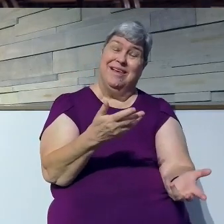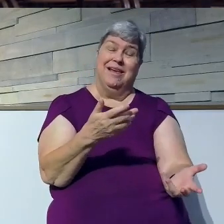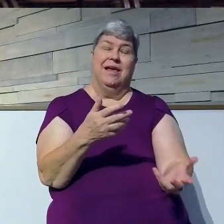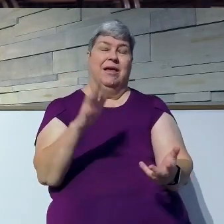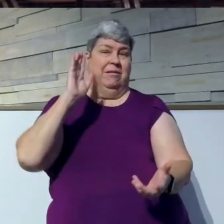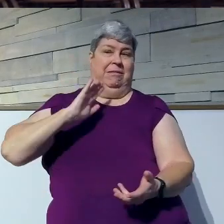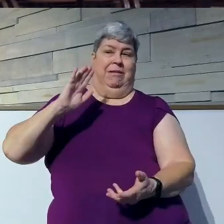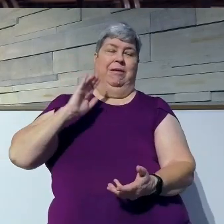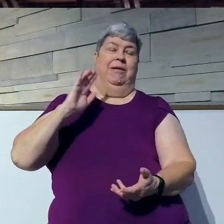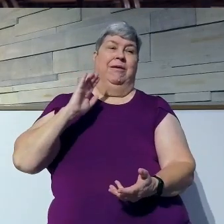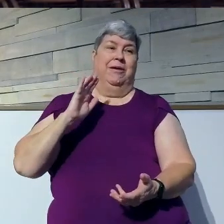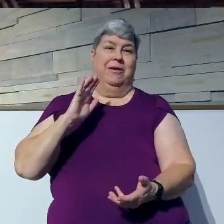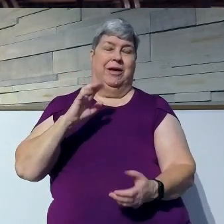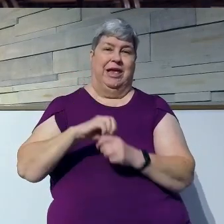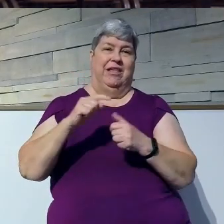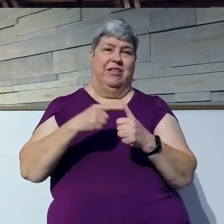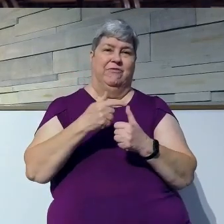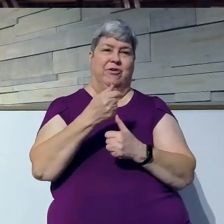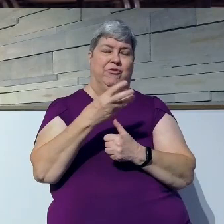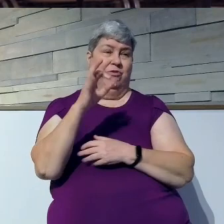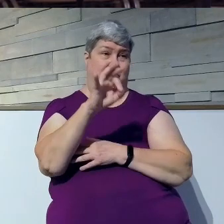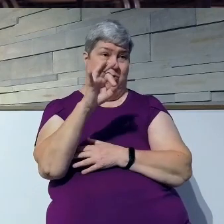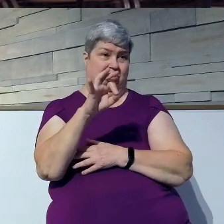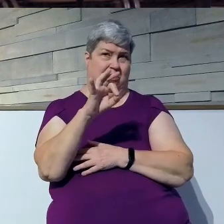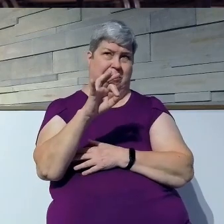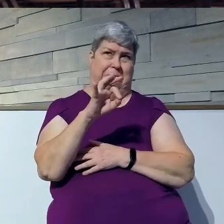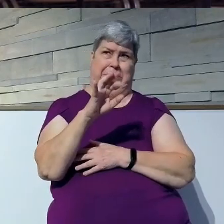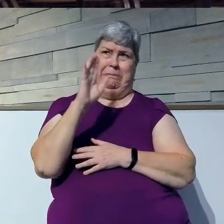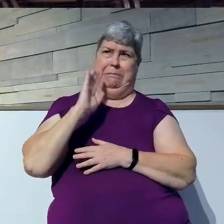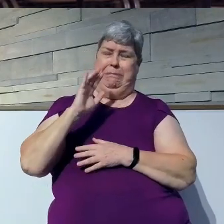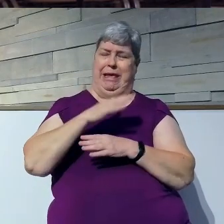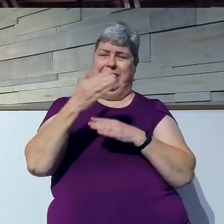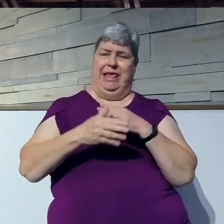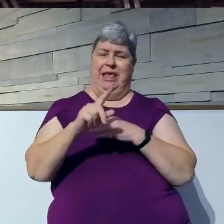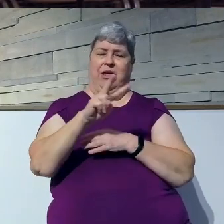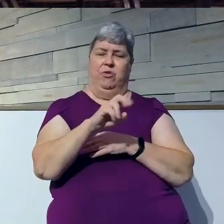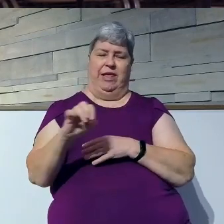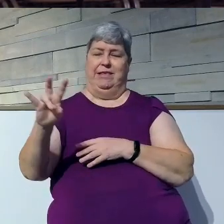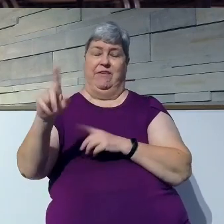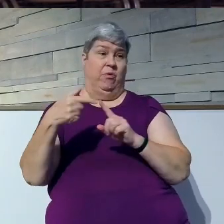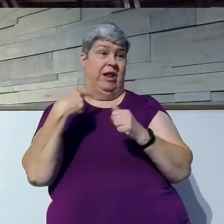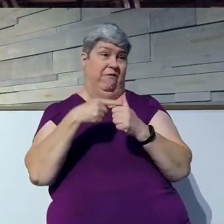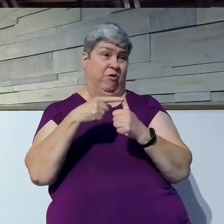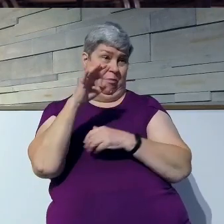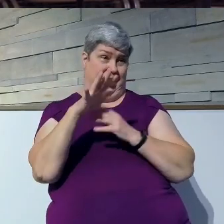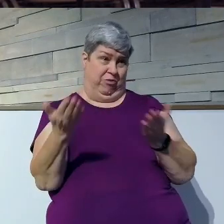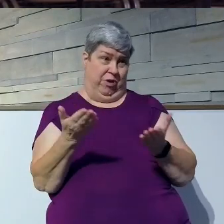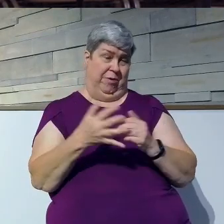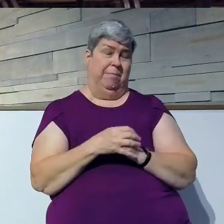very early on, within the first couple of sermons I gave back in the end of 2007 when I came to be pastor